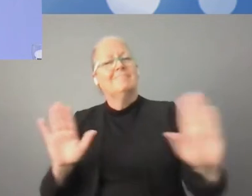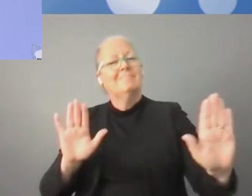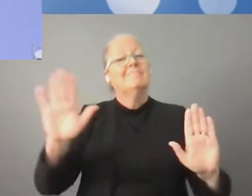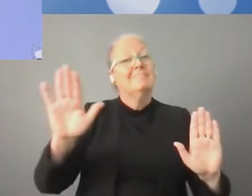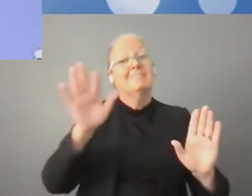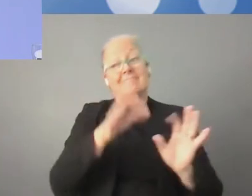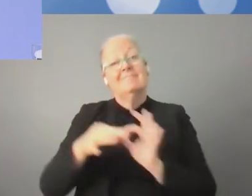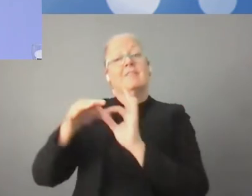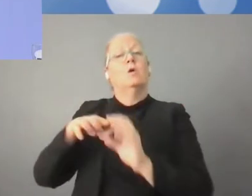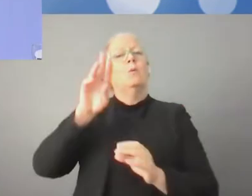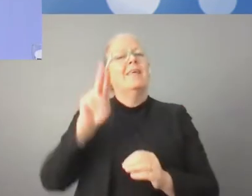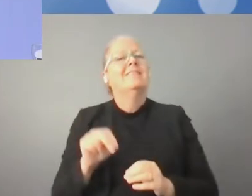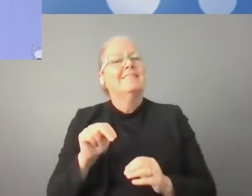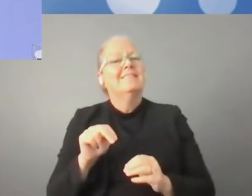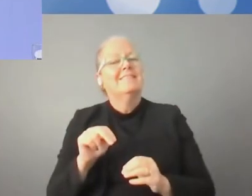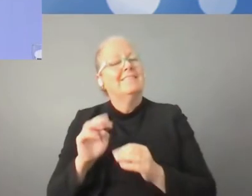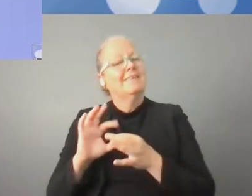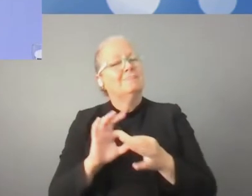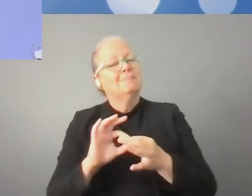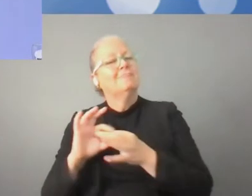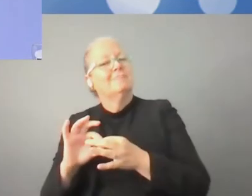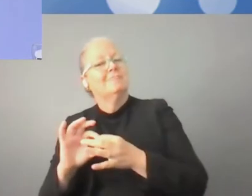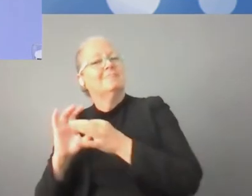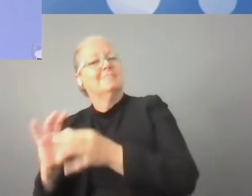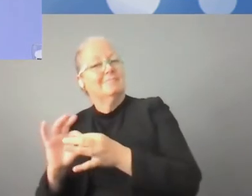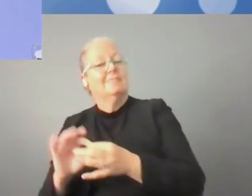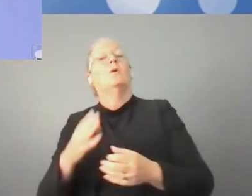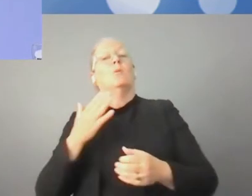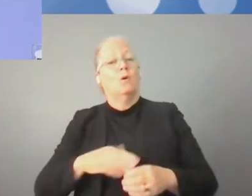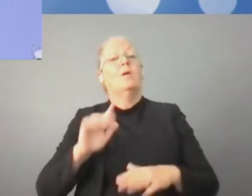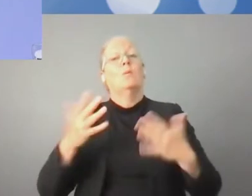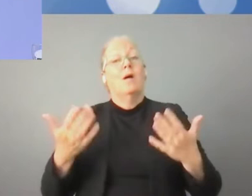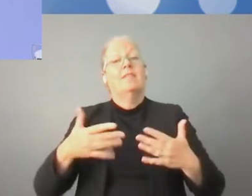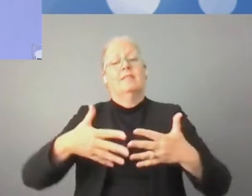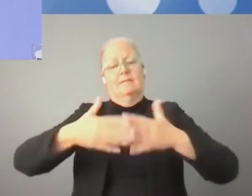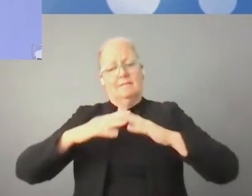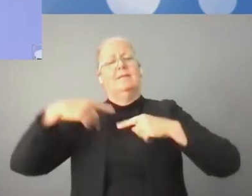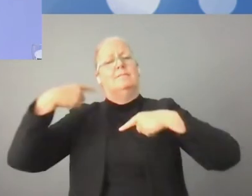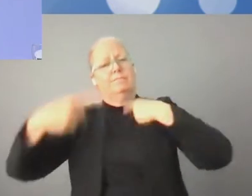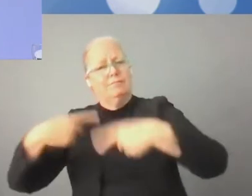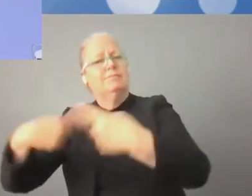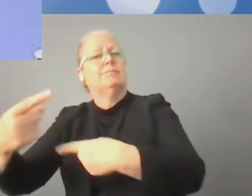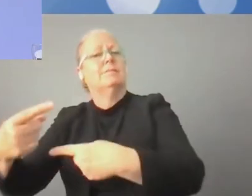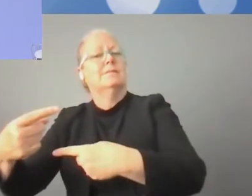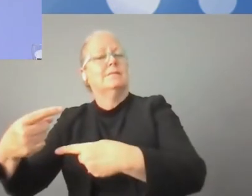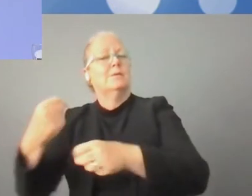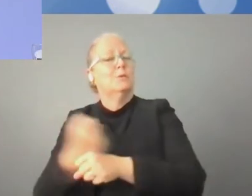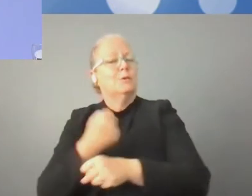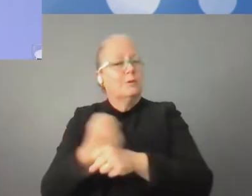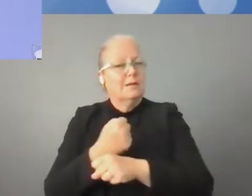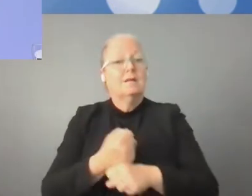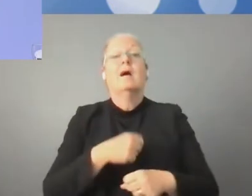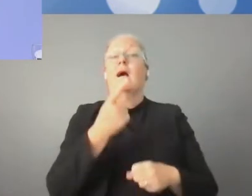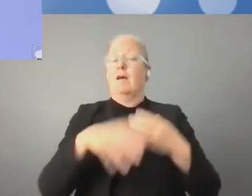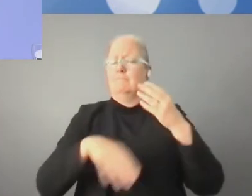has started working on implementing these principles and let me add one more thing